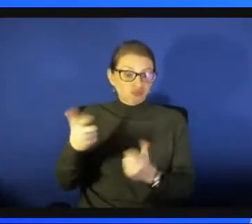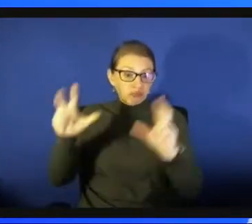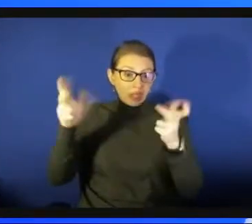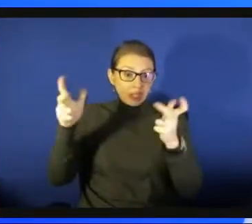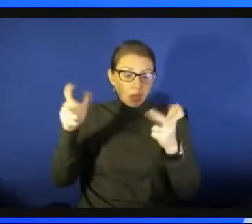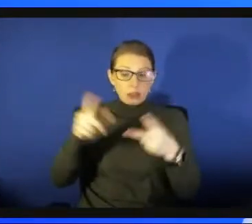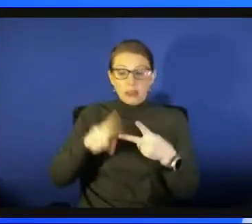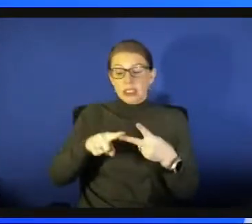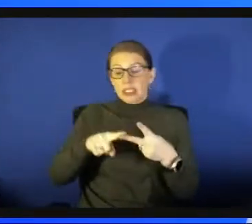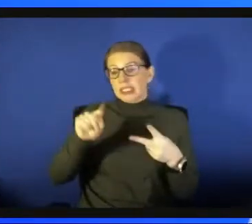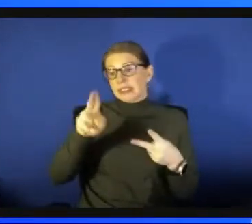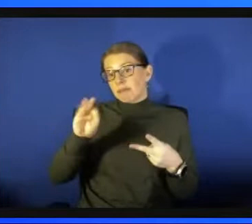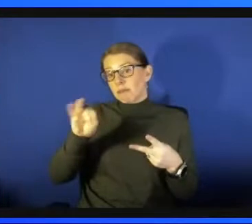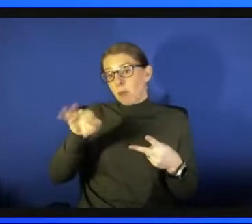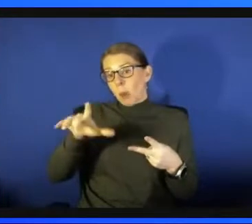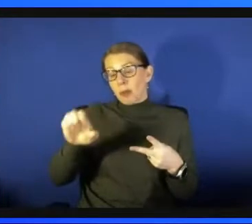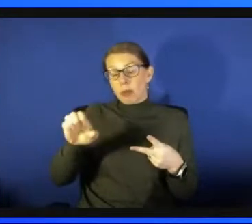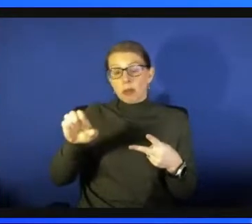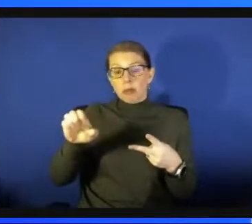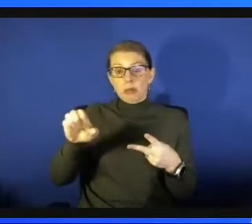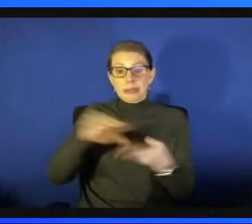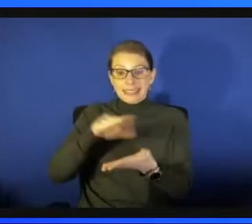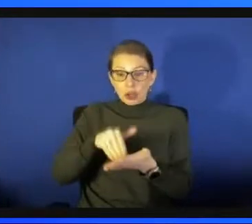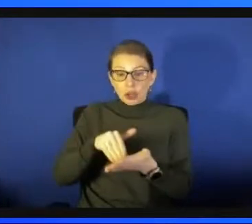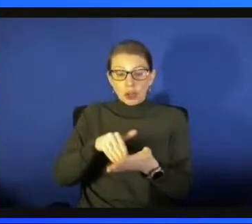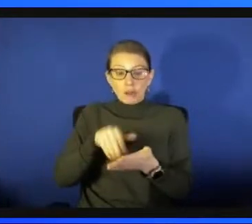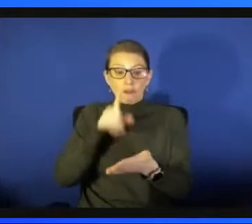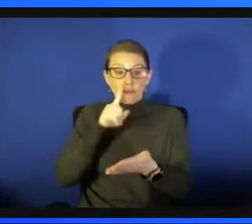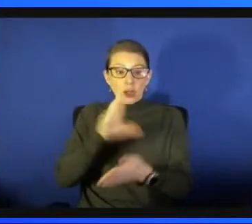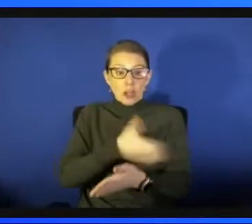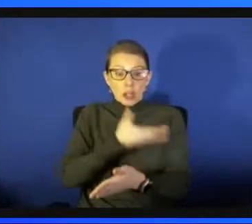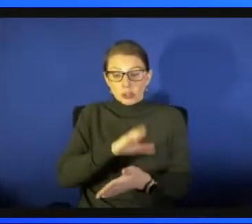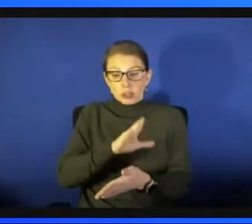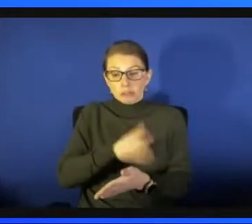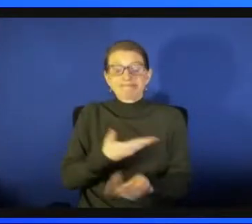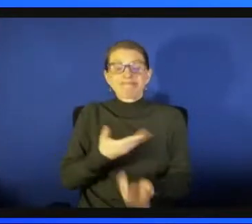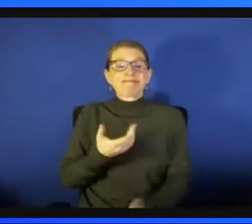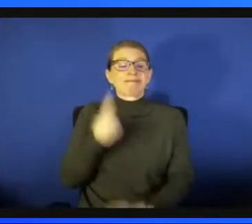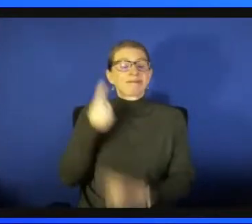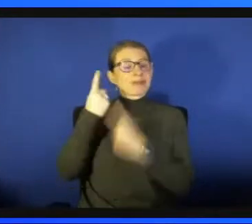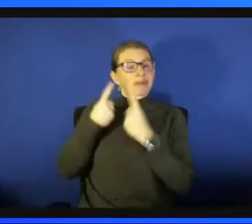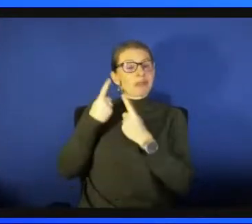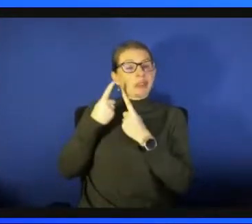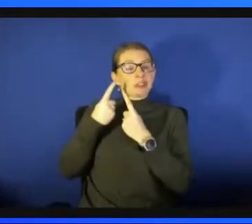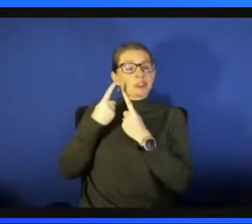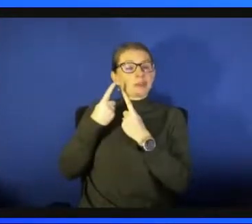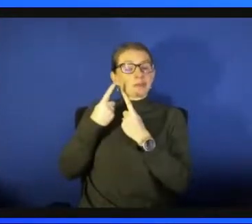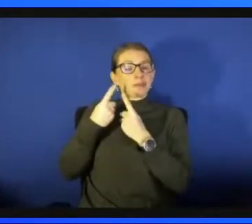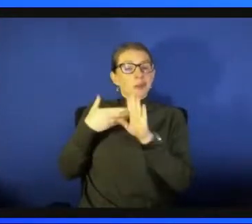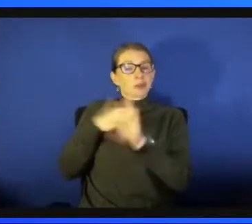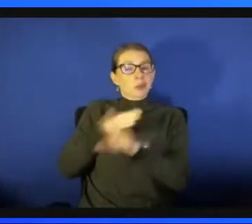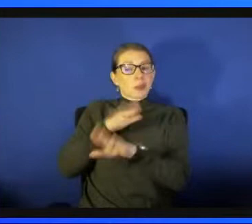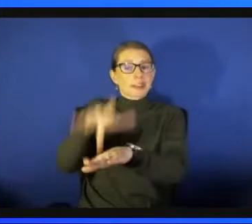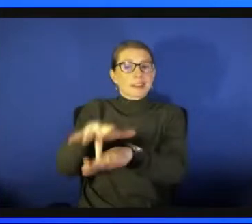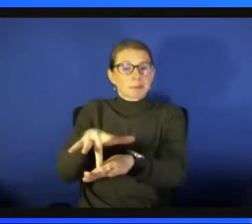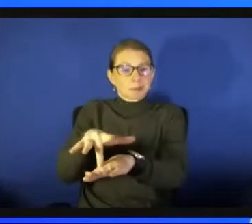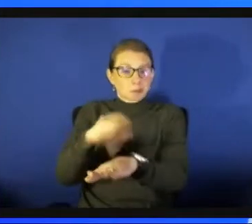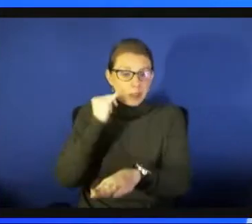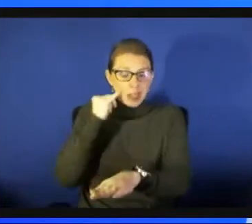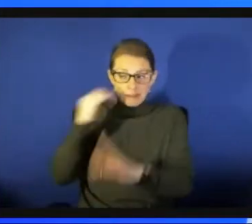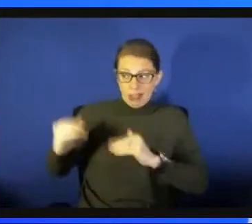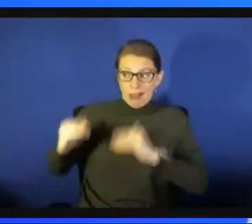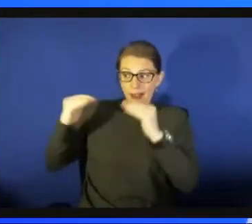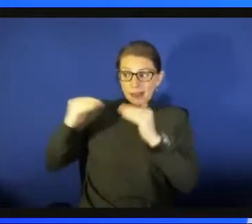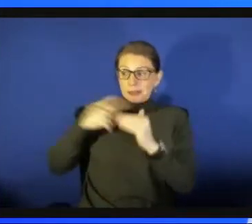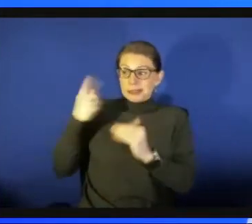live with it? But I think we have to be thoughtful in the way, as an individual or a family, especially if you have are around high-risk people. What are